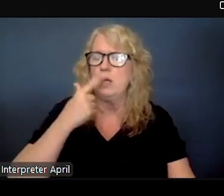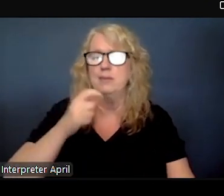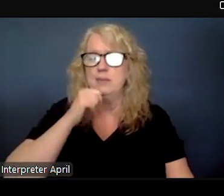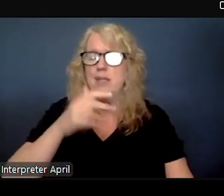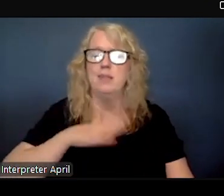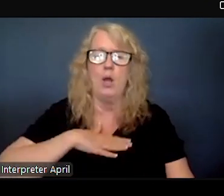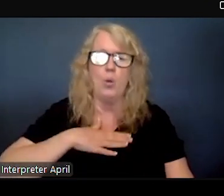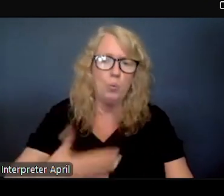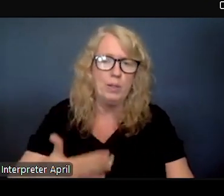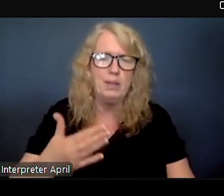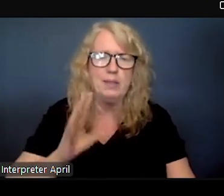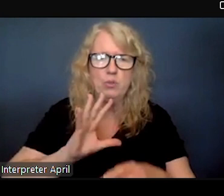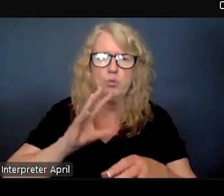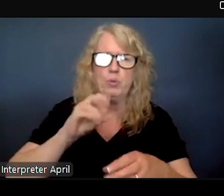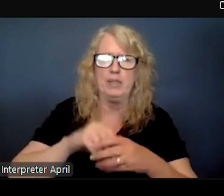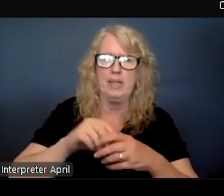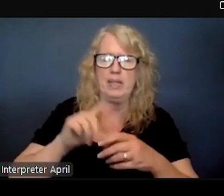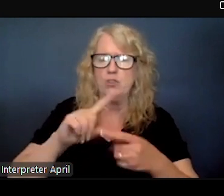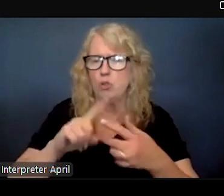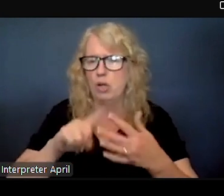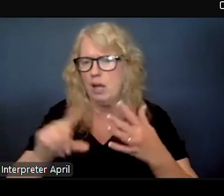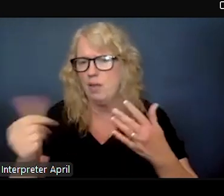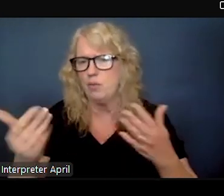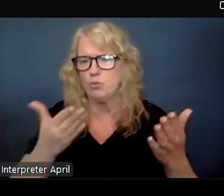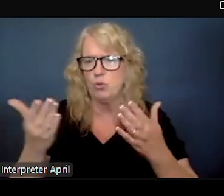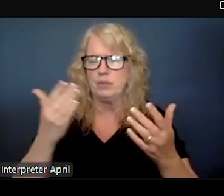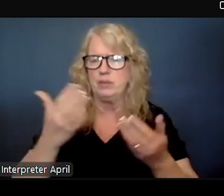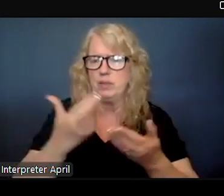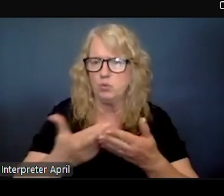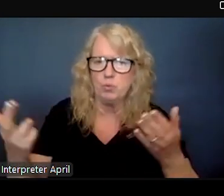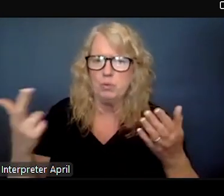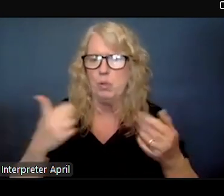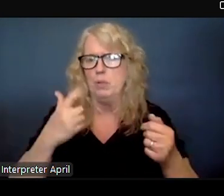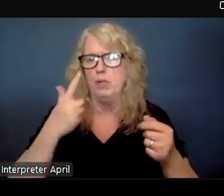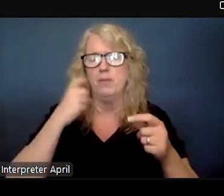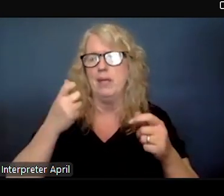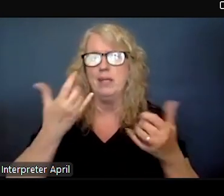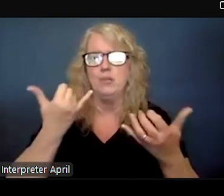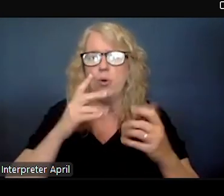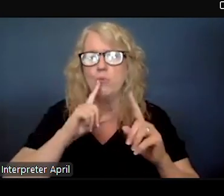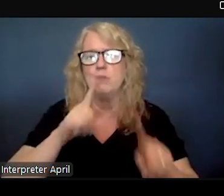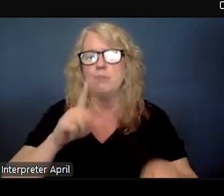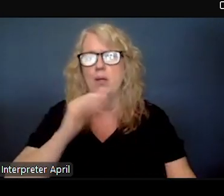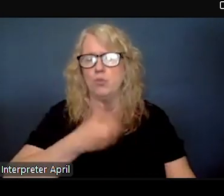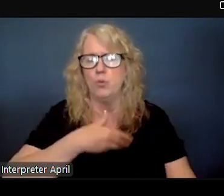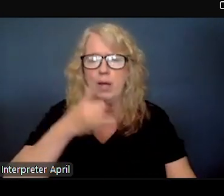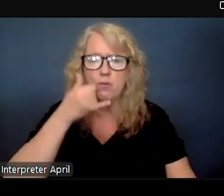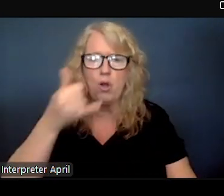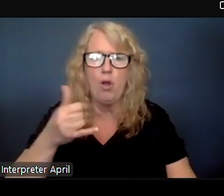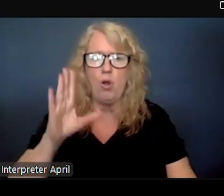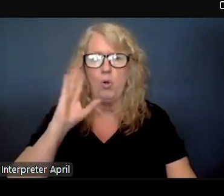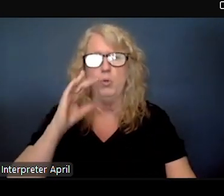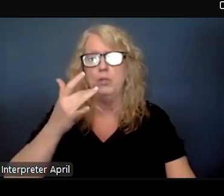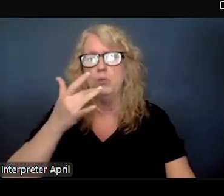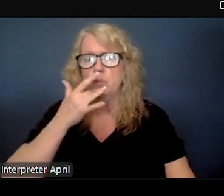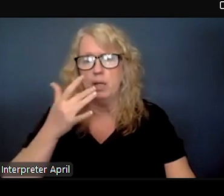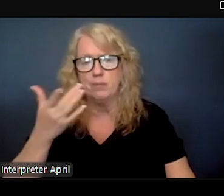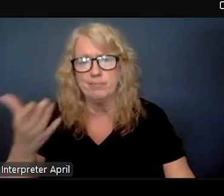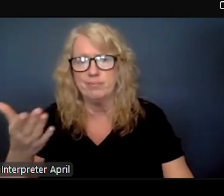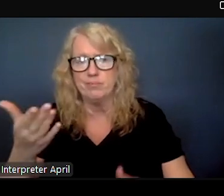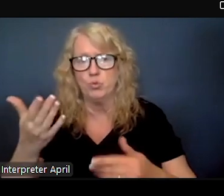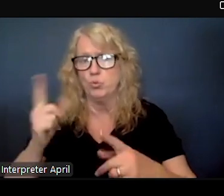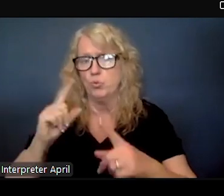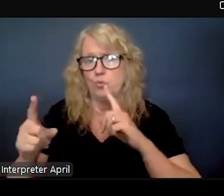to engage in other services or resources. They don't pick up our calls, for example. We'd rather them have support than withhold